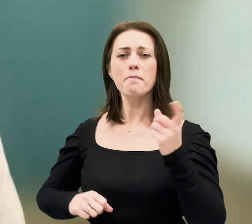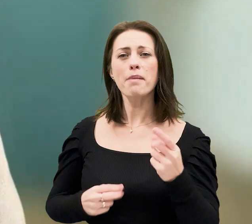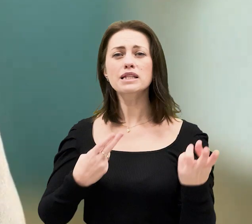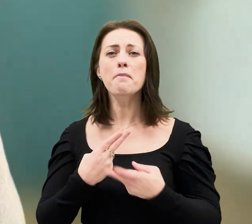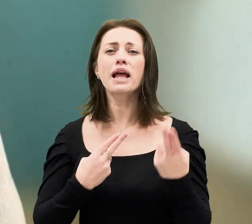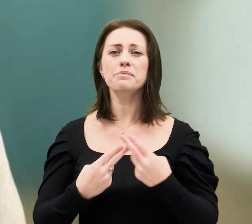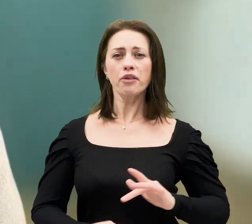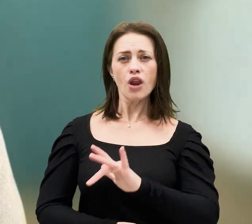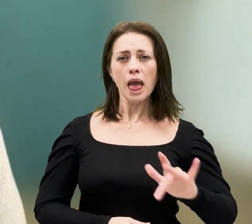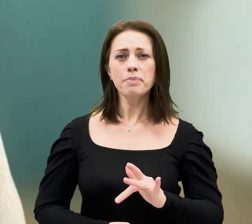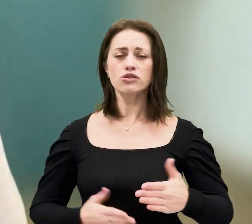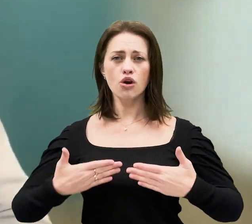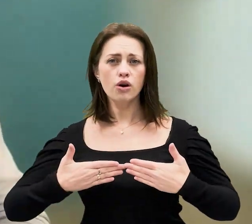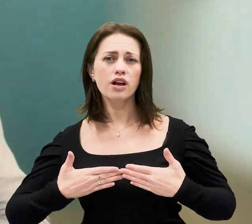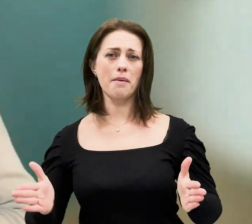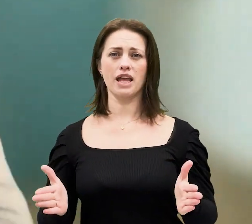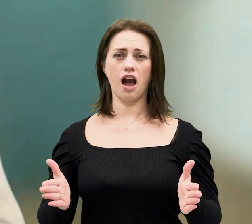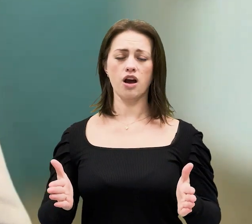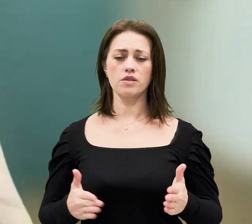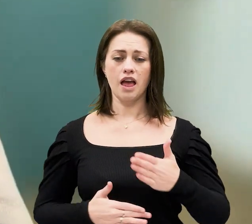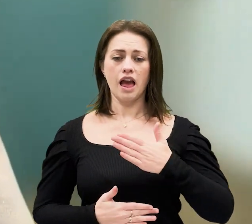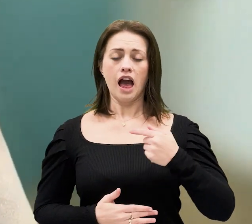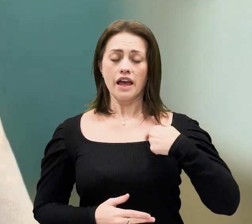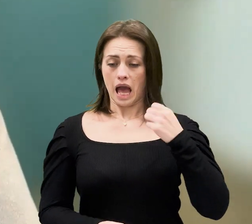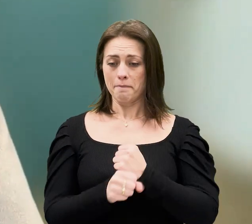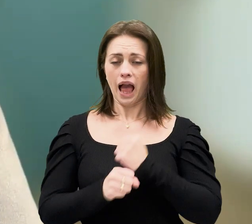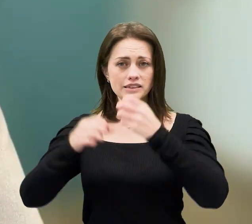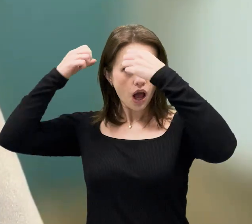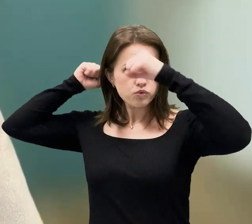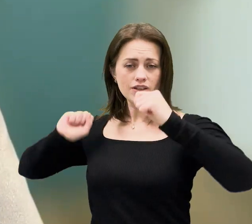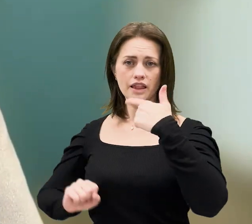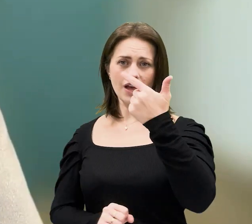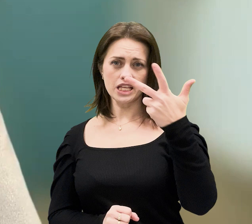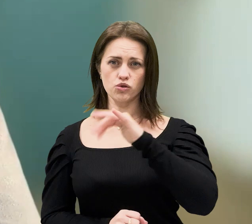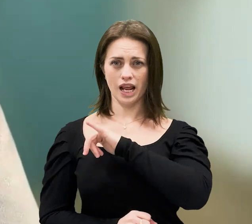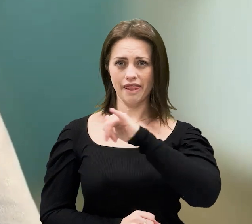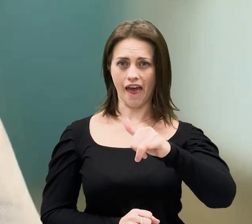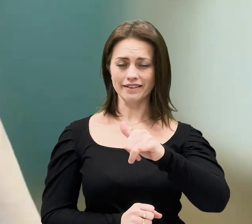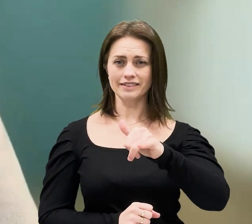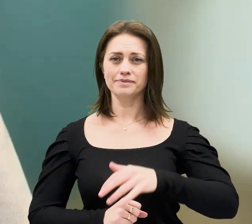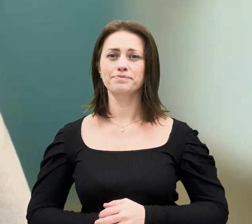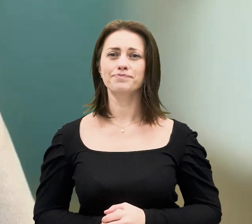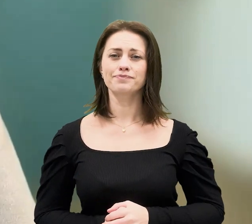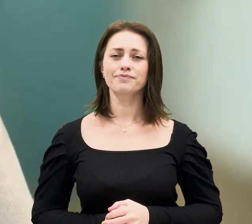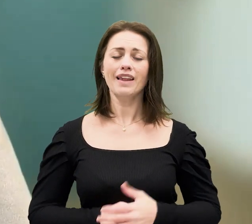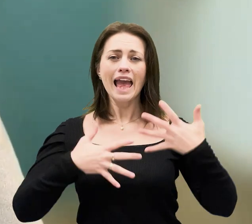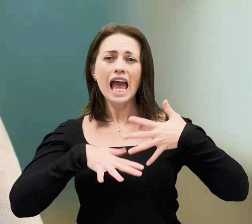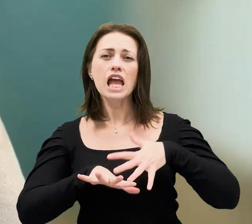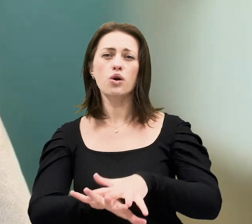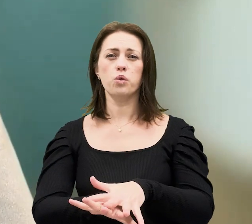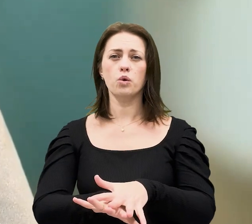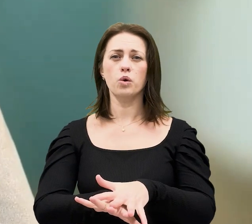these people. For our university, I worked there already for